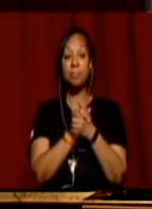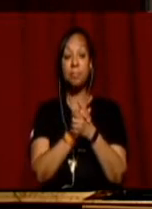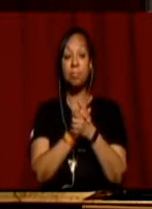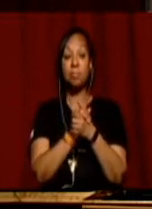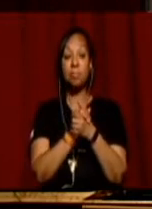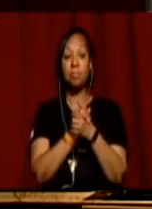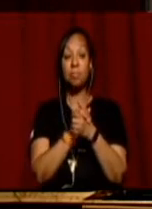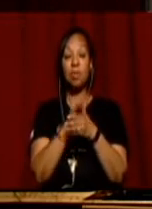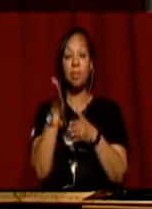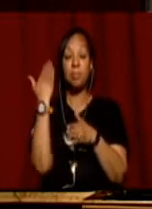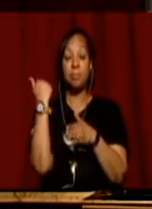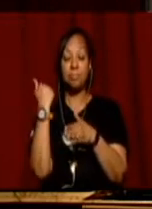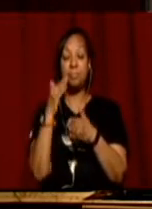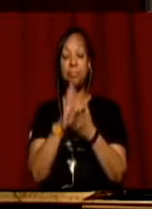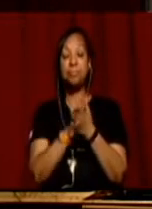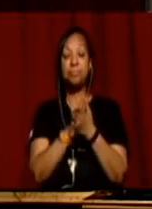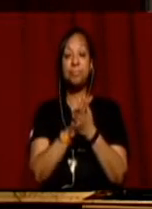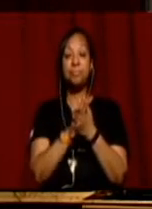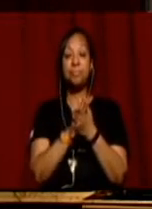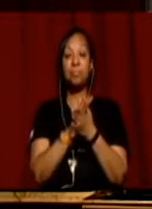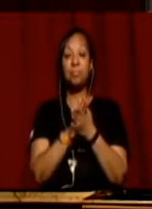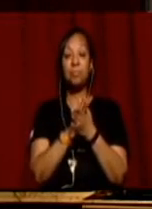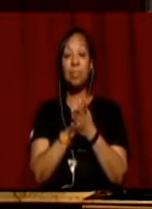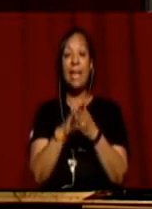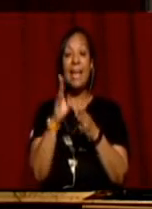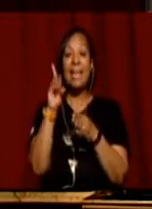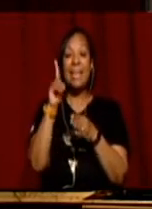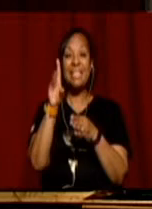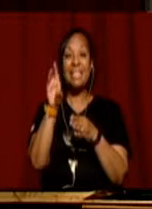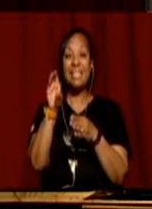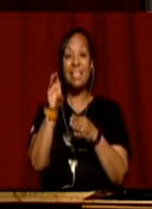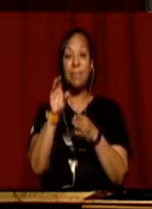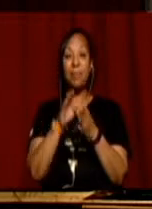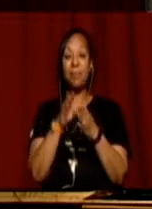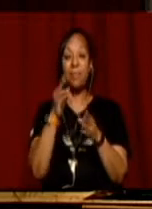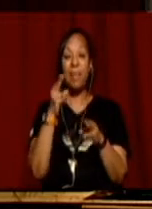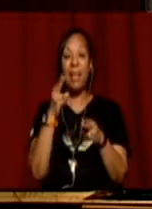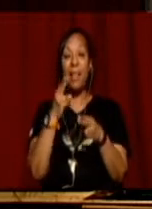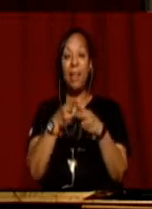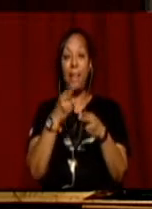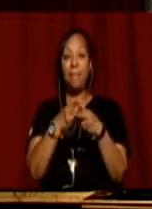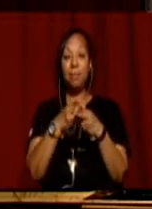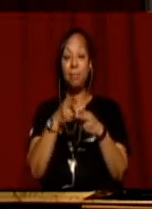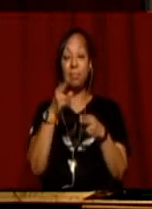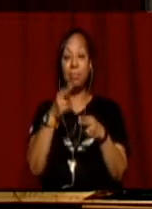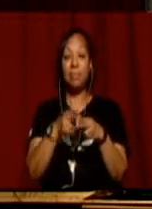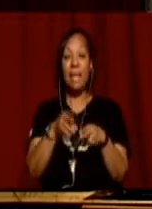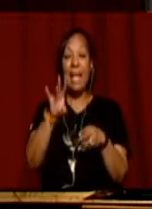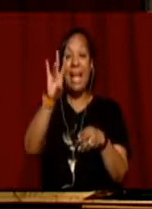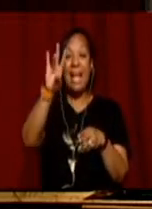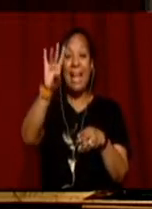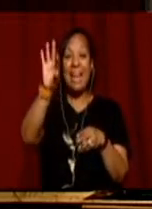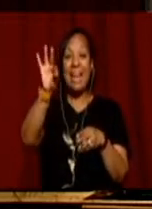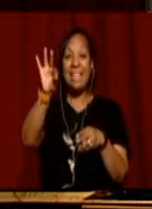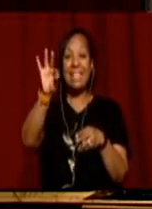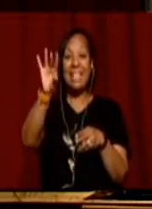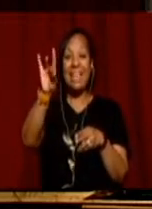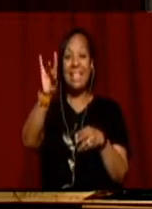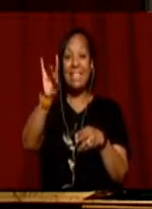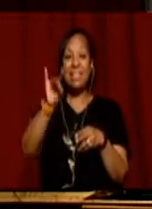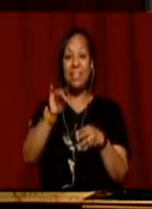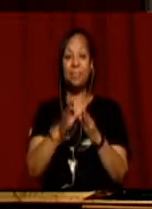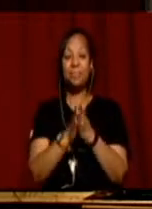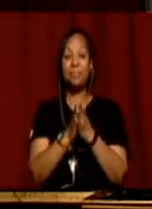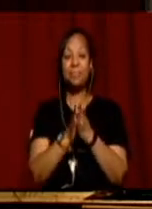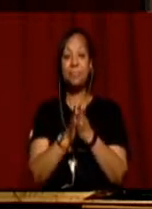are left over by publishers, right? So in December, they had a book called Pandemic 1918, which, given what I was hearing from China, I